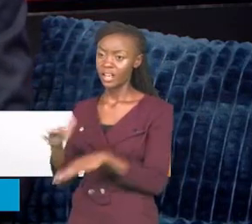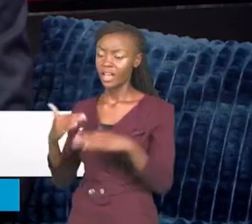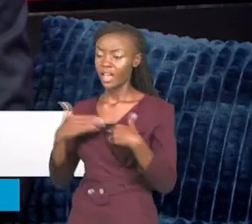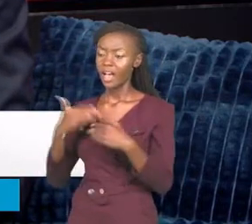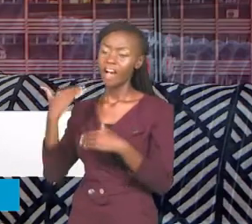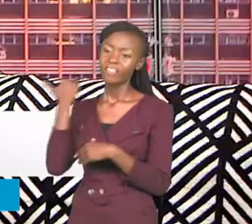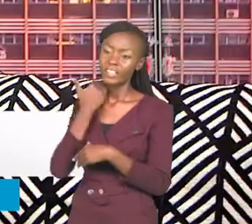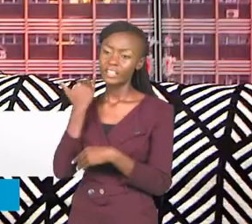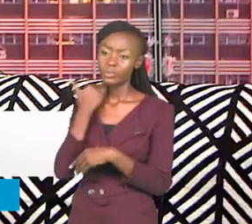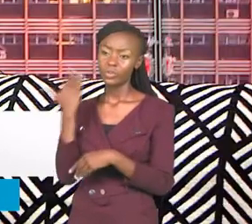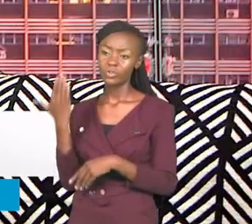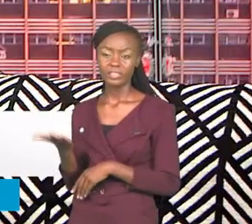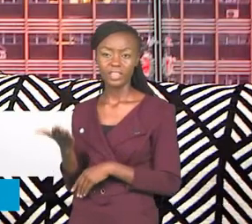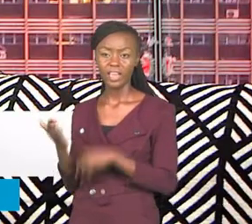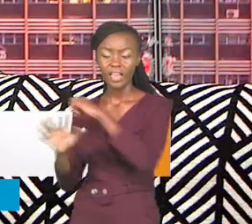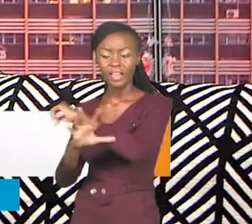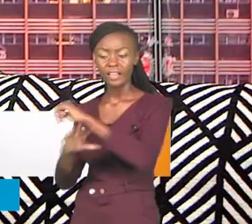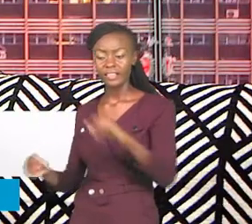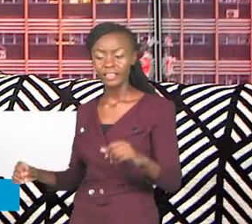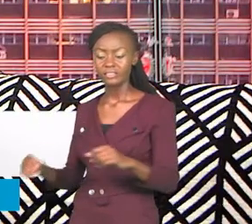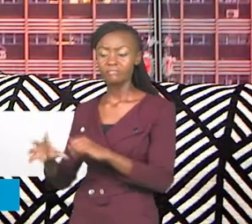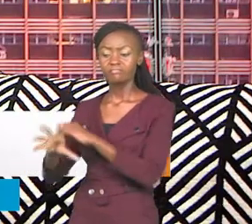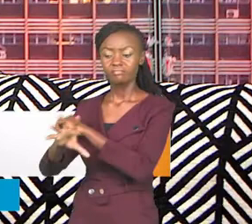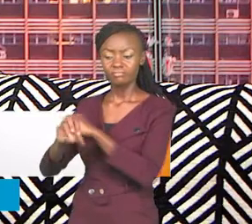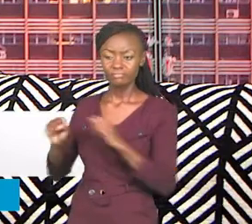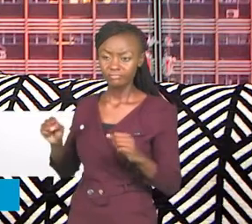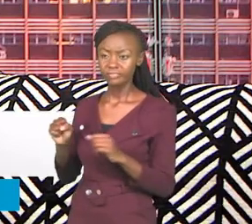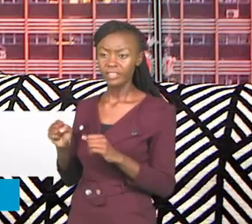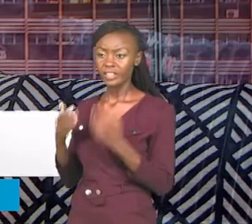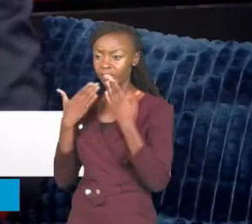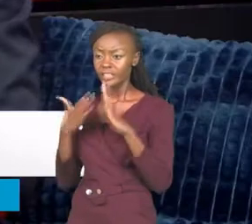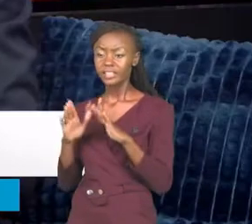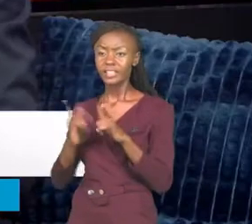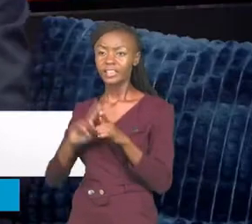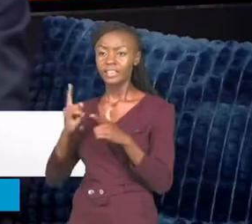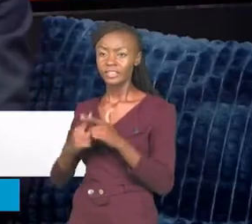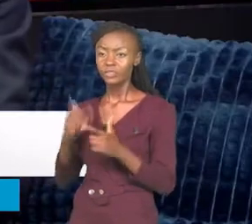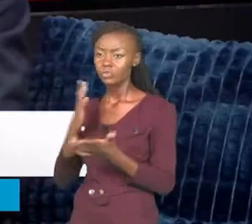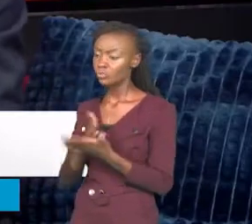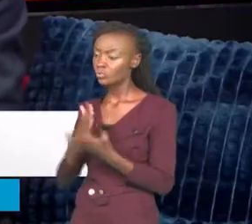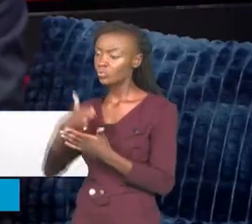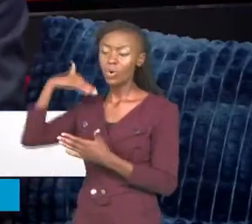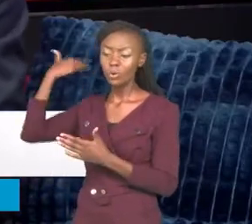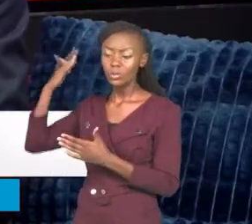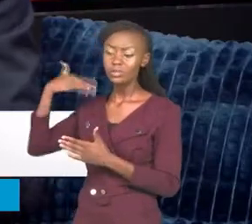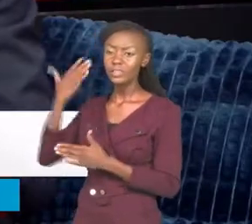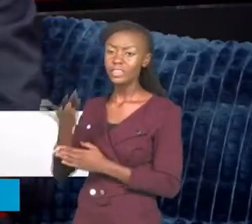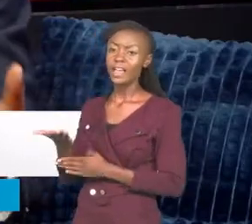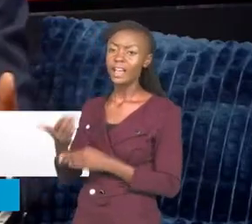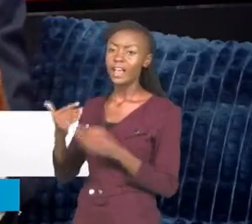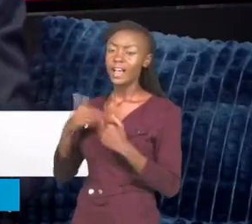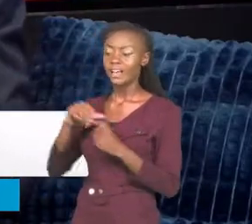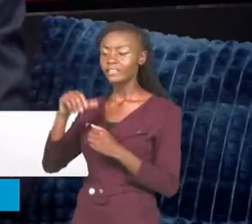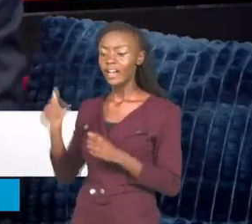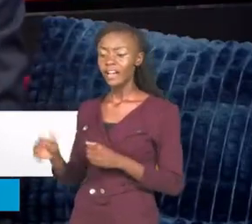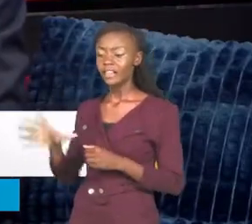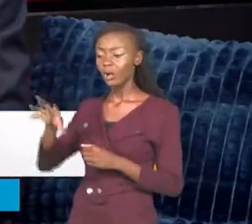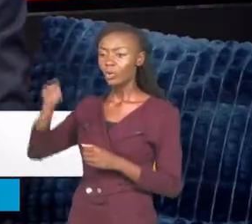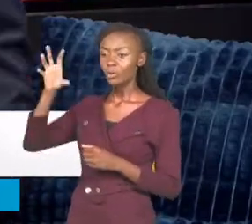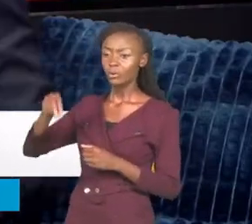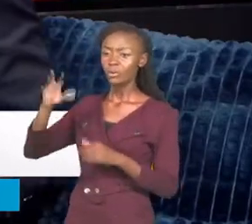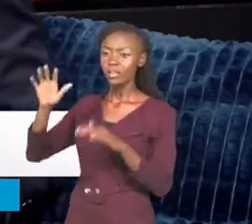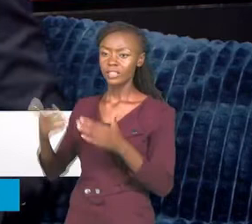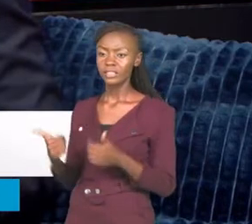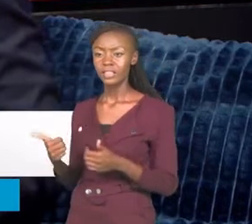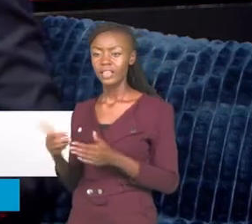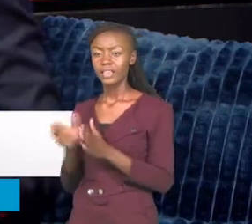you at gunpoint, rob you in any way, kind of forcefully rob you, they're always there. Now hawkers also, they're always there, but now